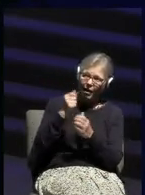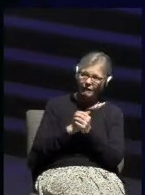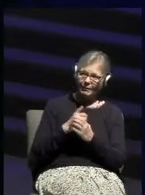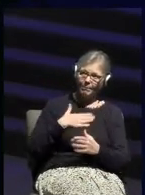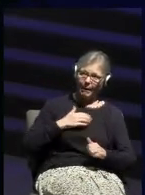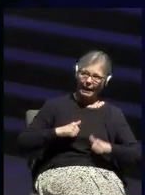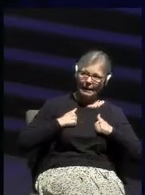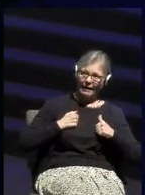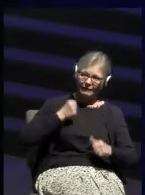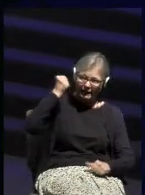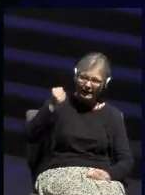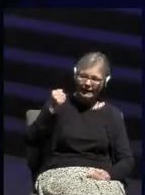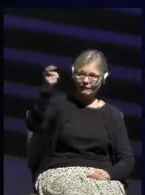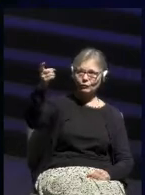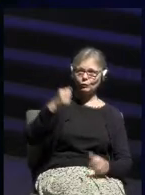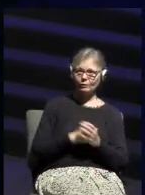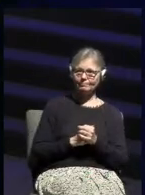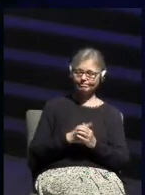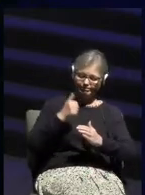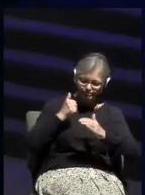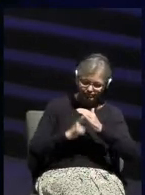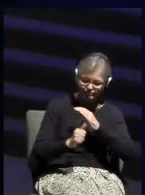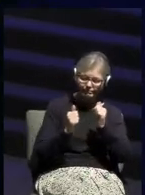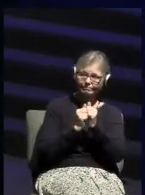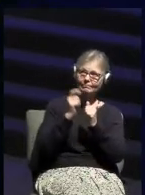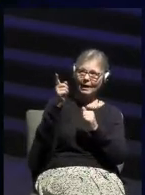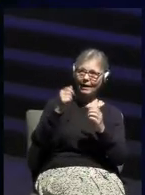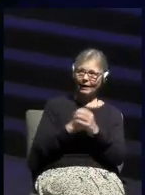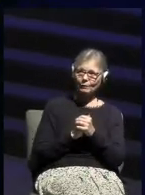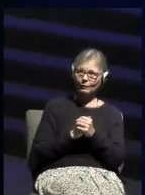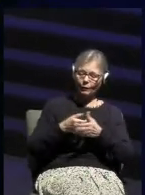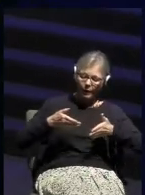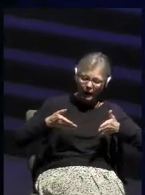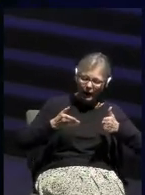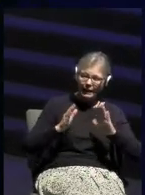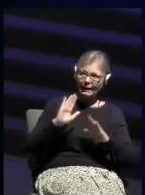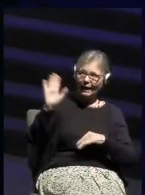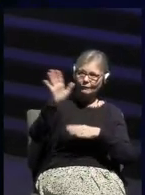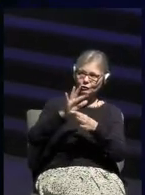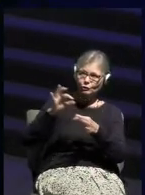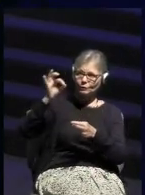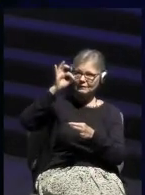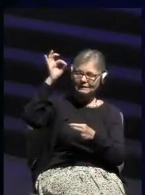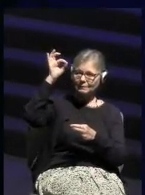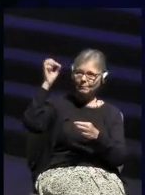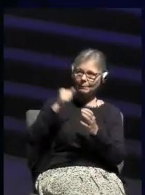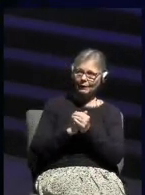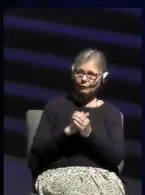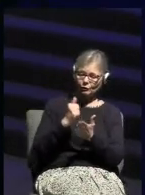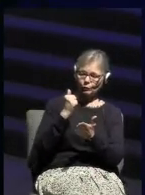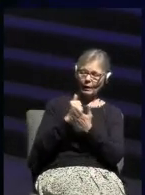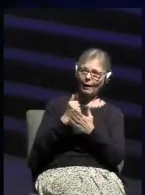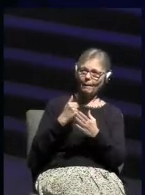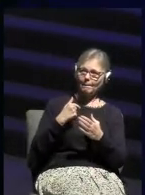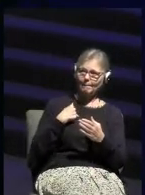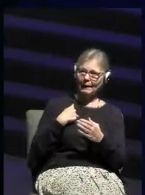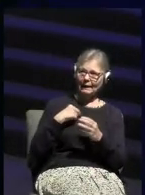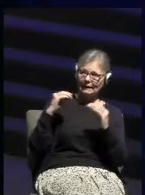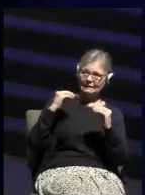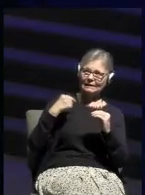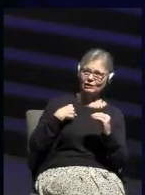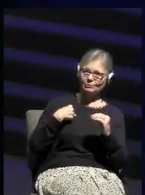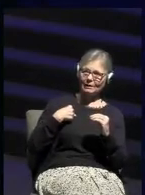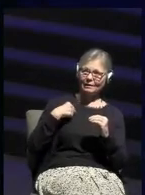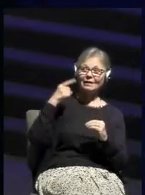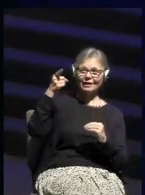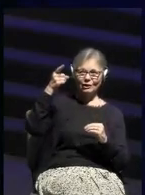in Him and you hide yourself in Him and you allow yourself to be a part of Him, He is